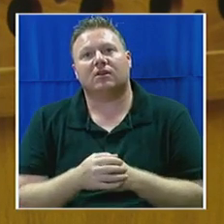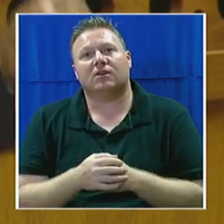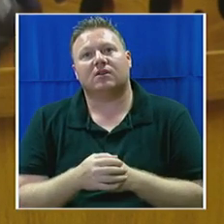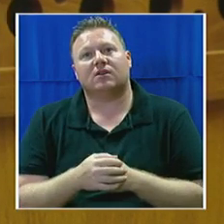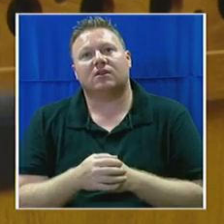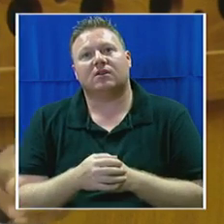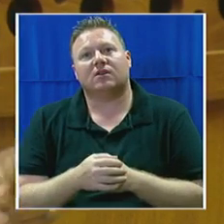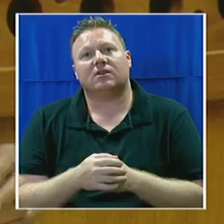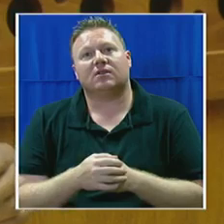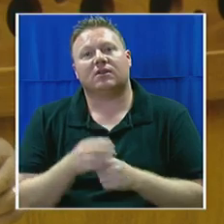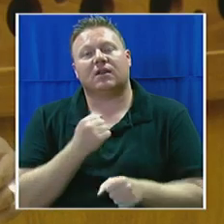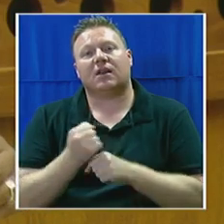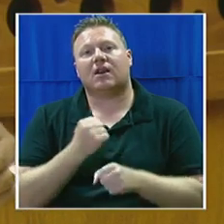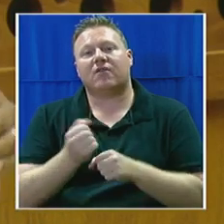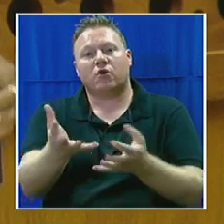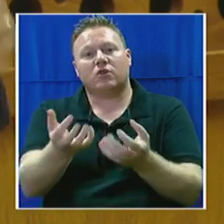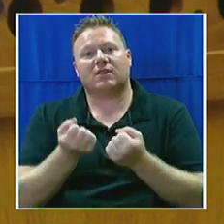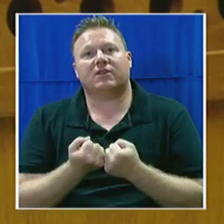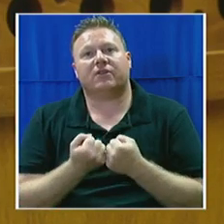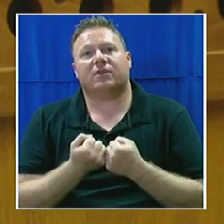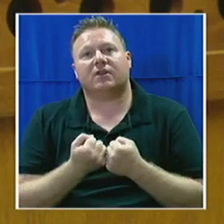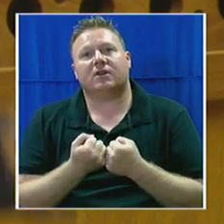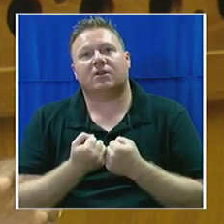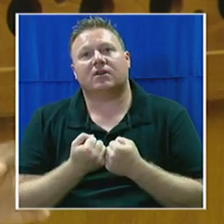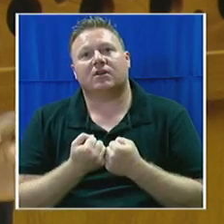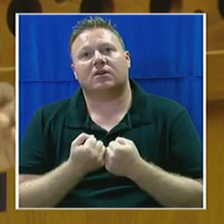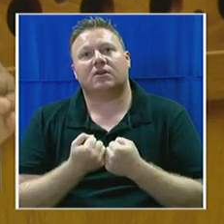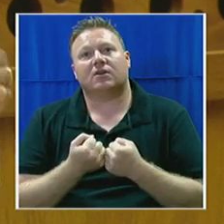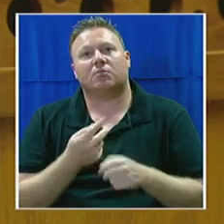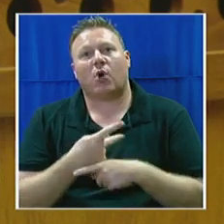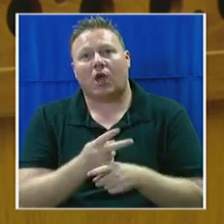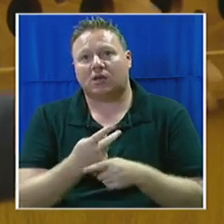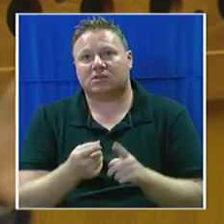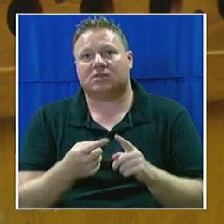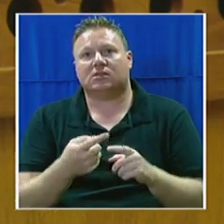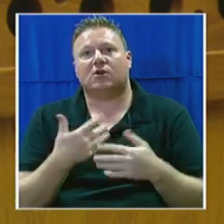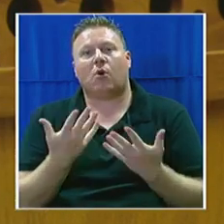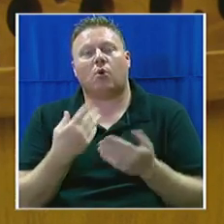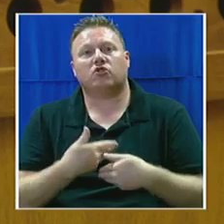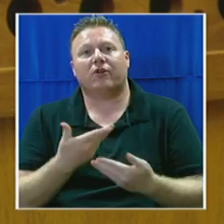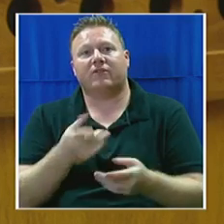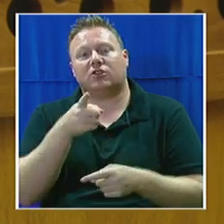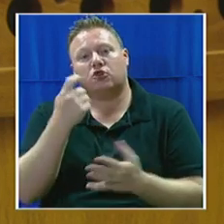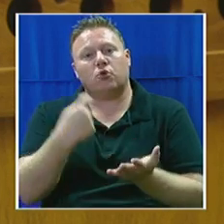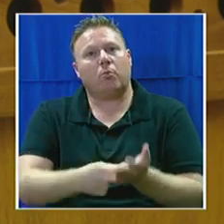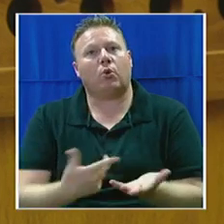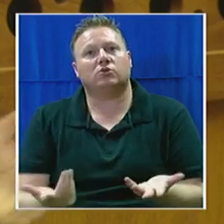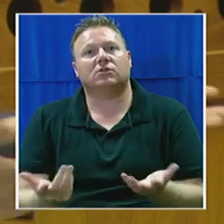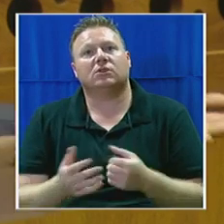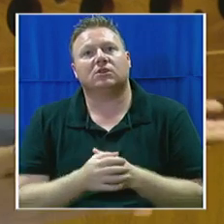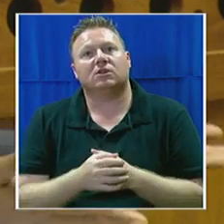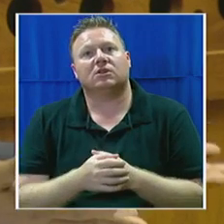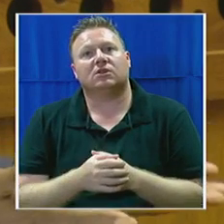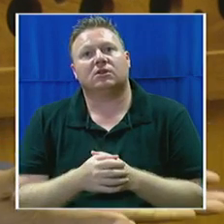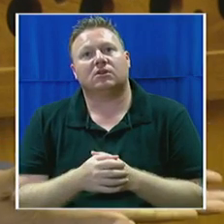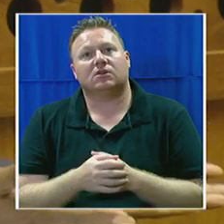You never received the goods you have purchased. And now